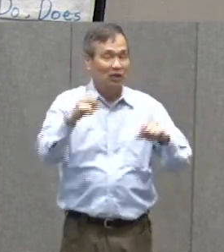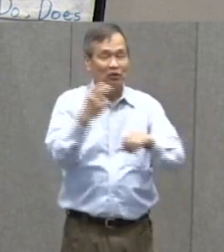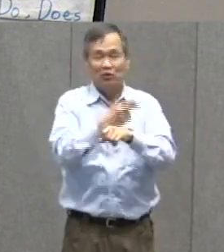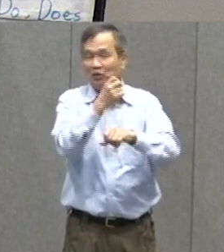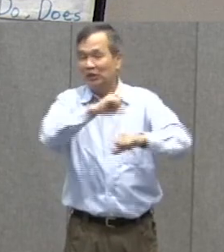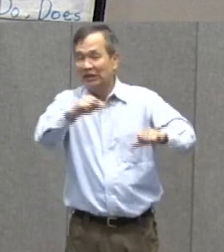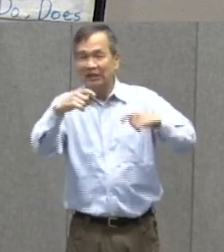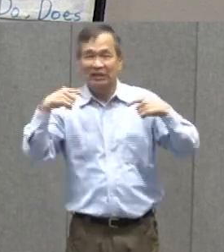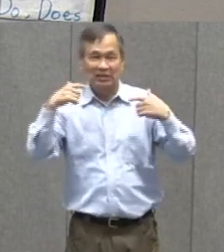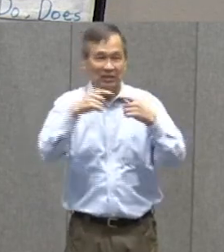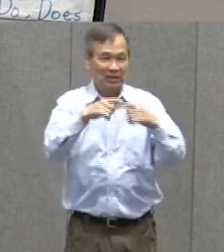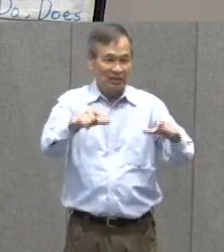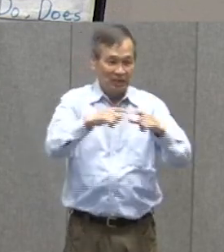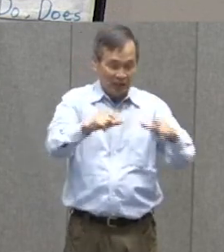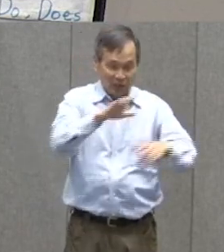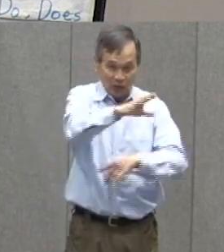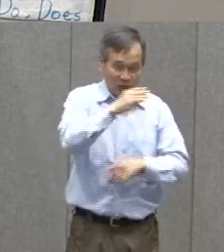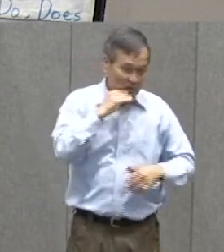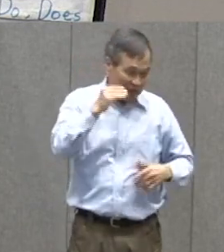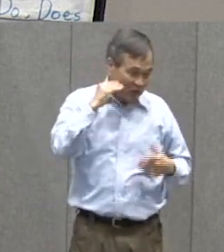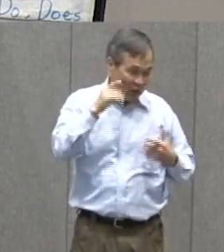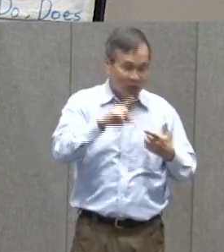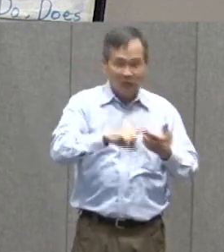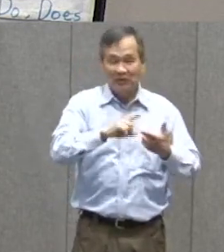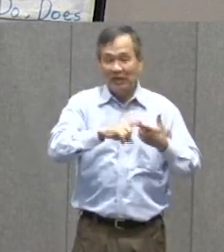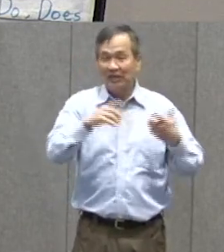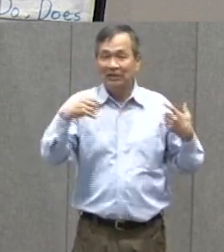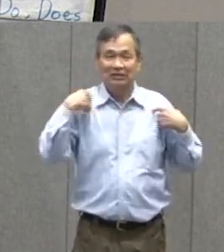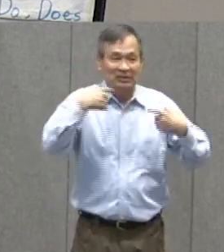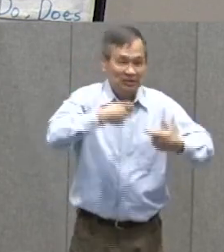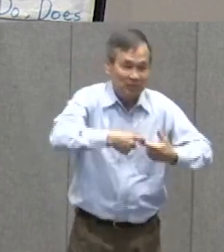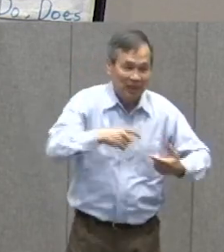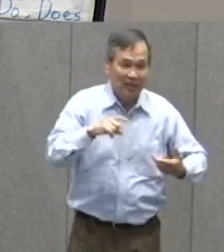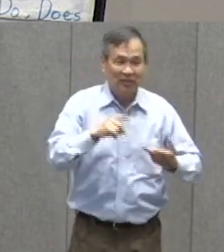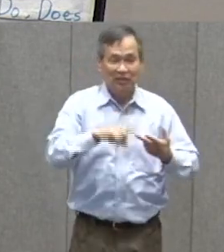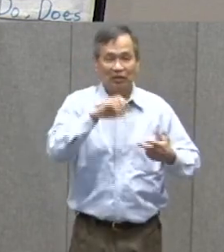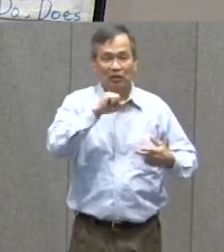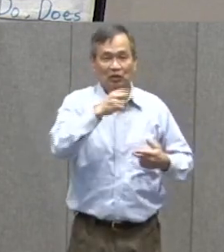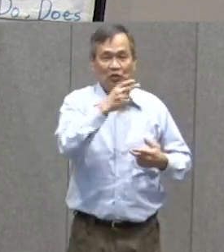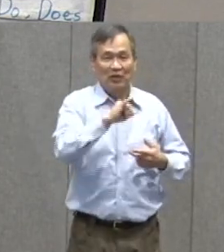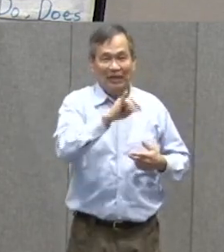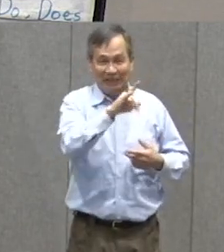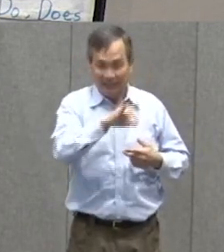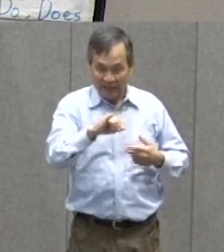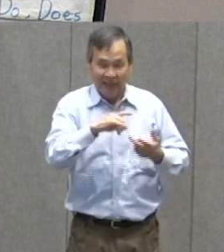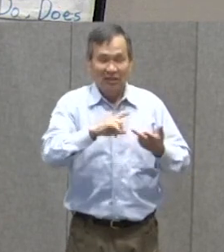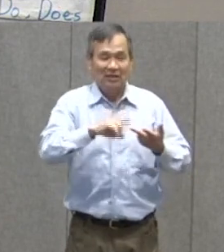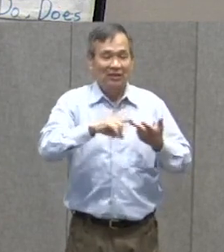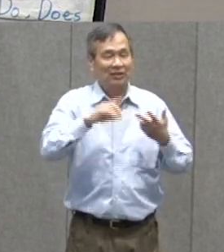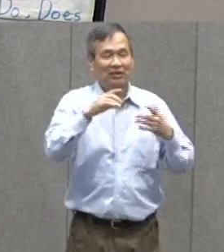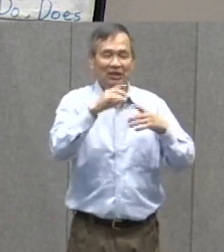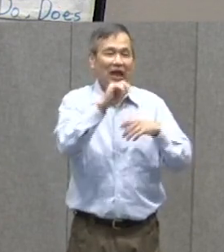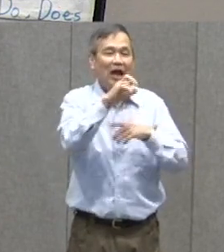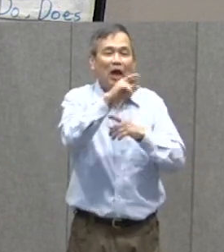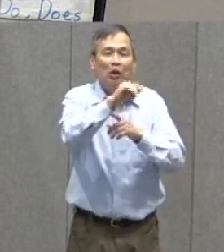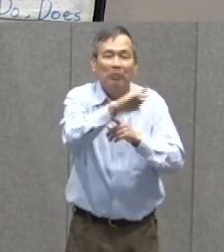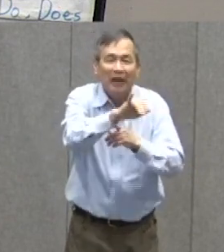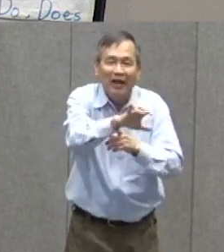Arabic, Hmong, whatever home language you have in your responses. In particular, we're going to be looking